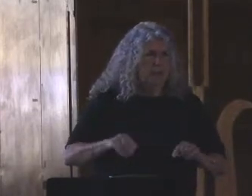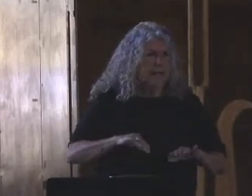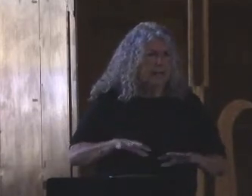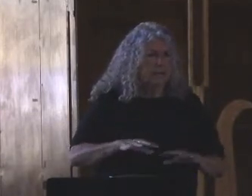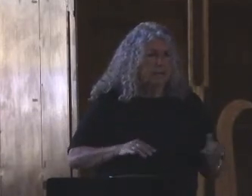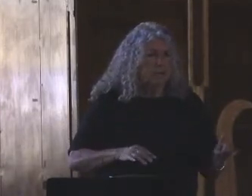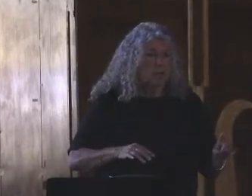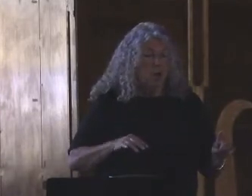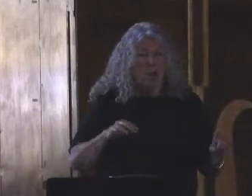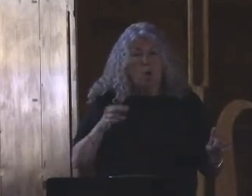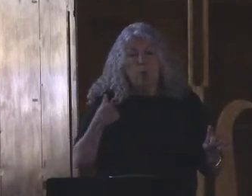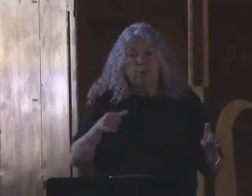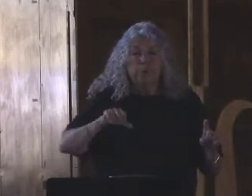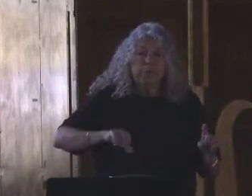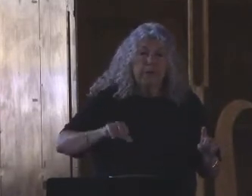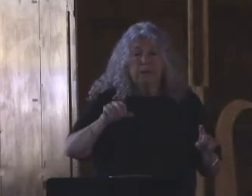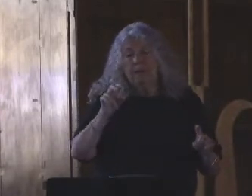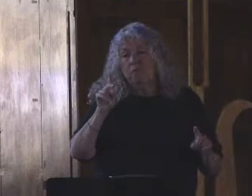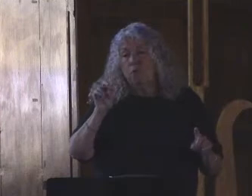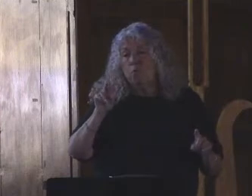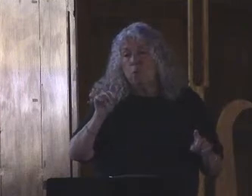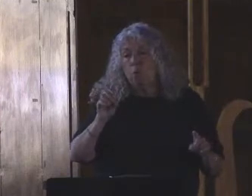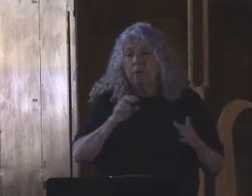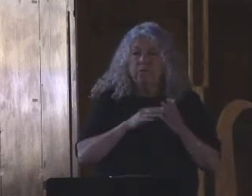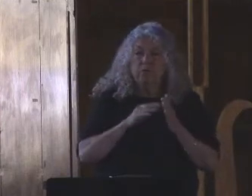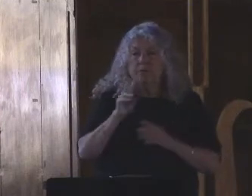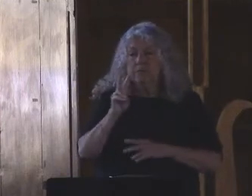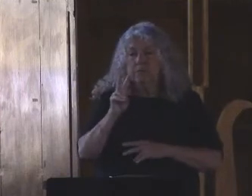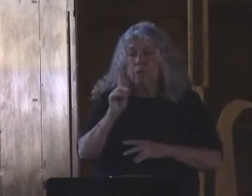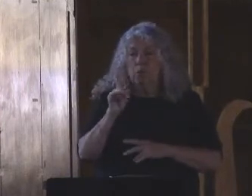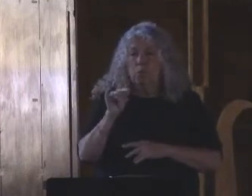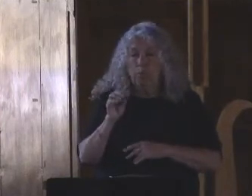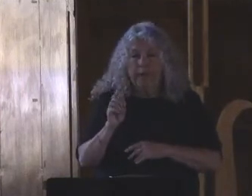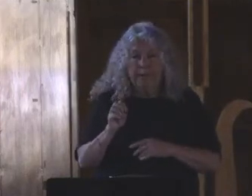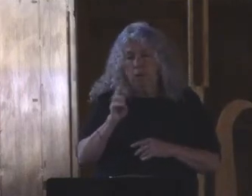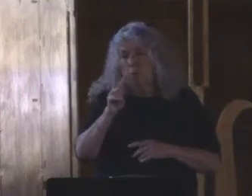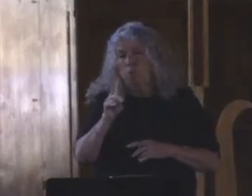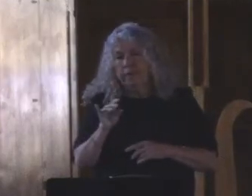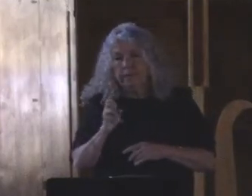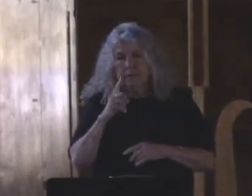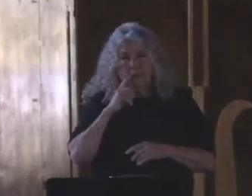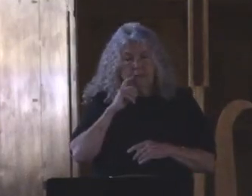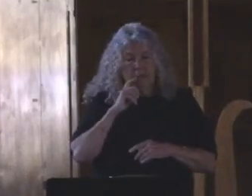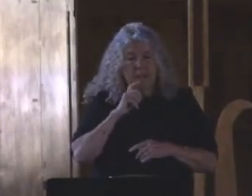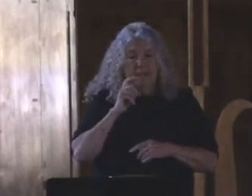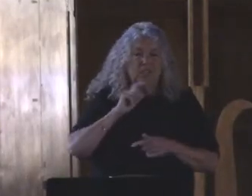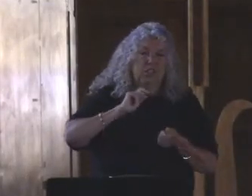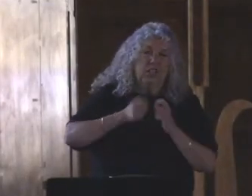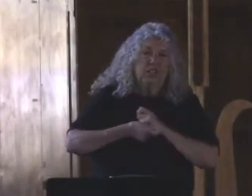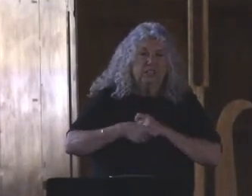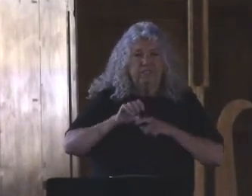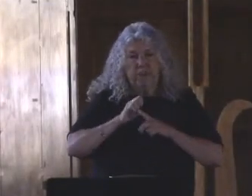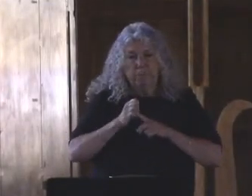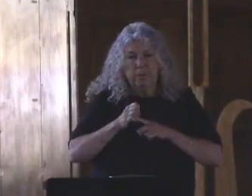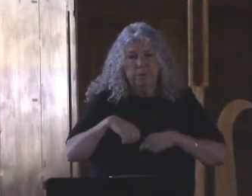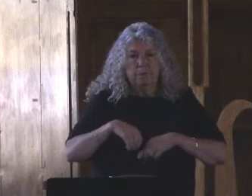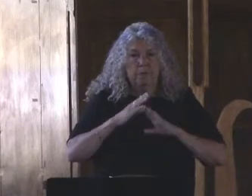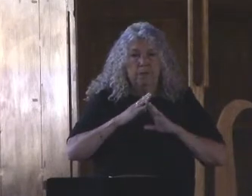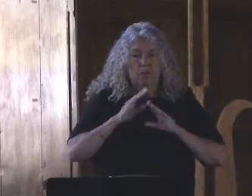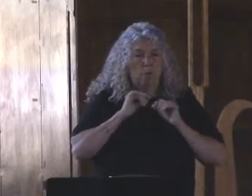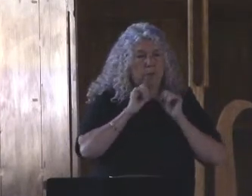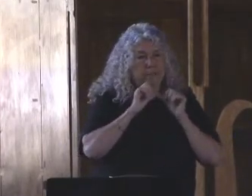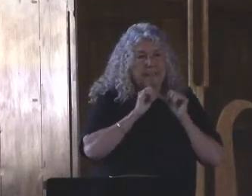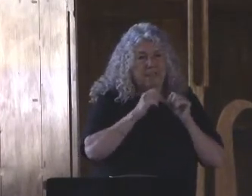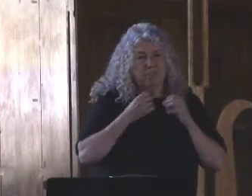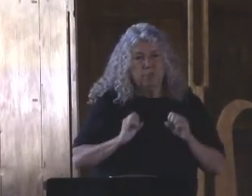With the repeal of Roe versus Wade, with the rolling back of environmental protections, with